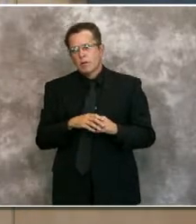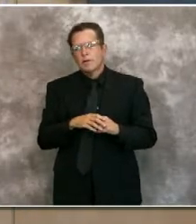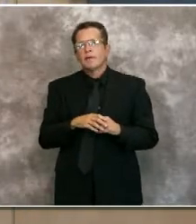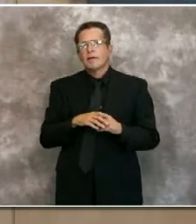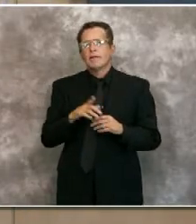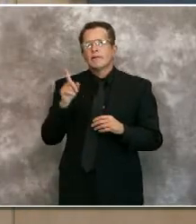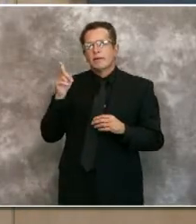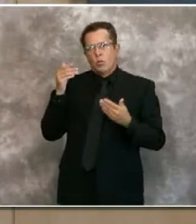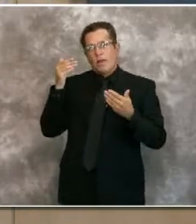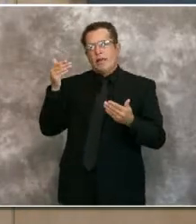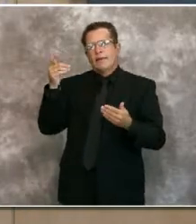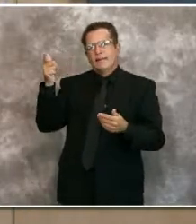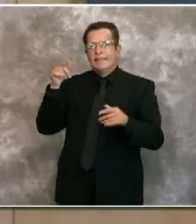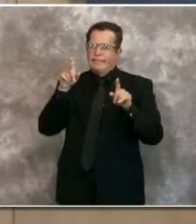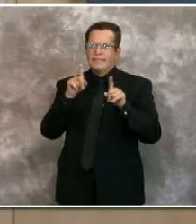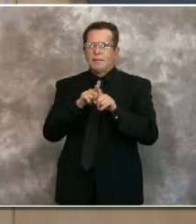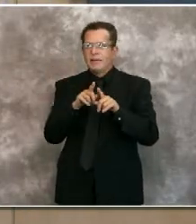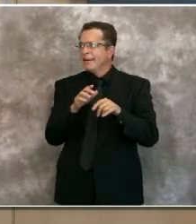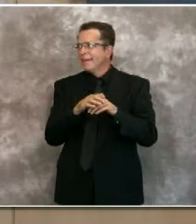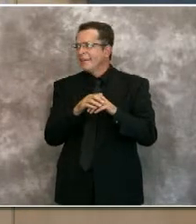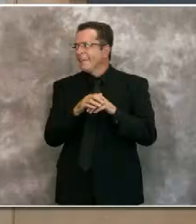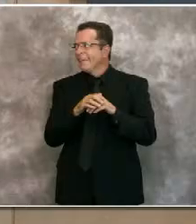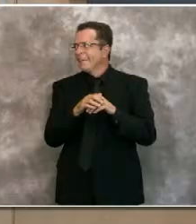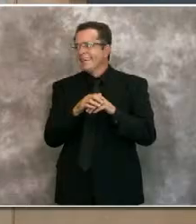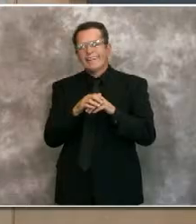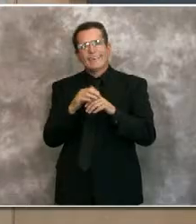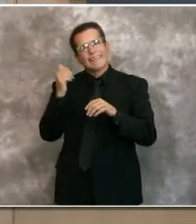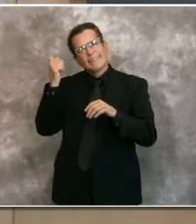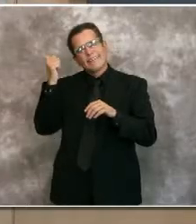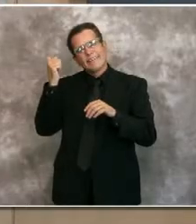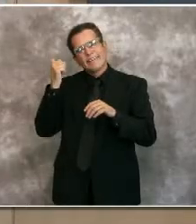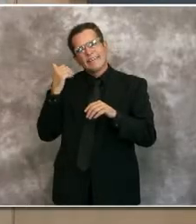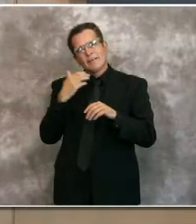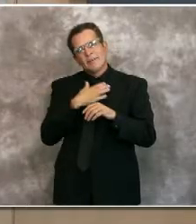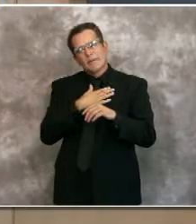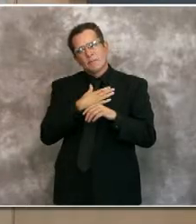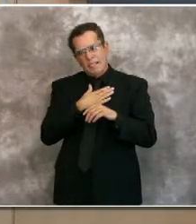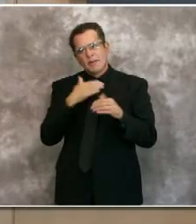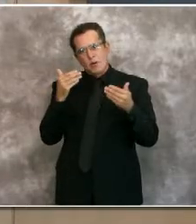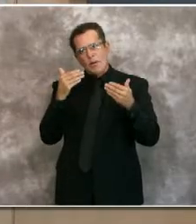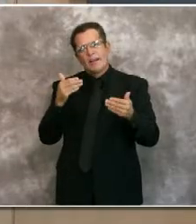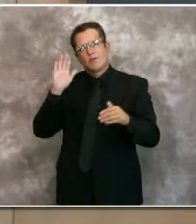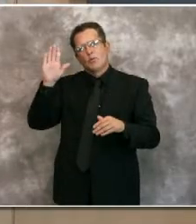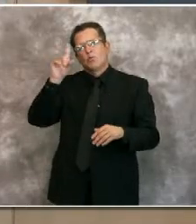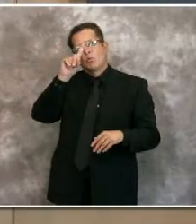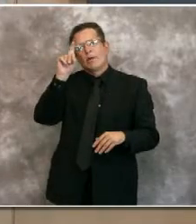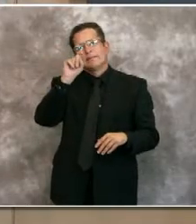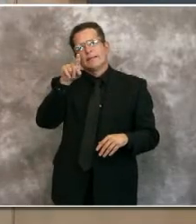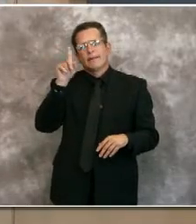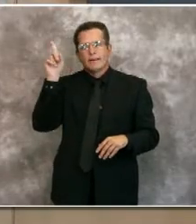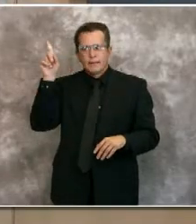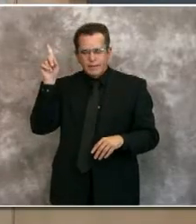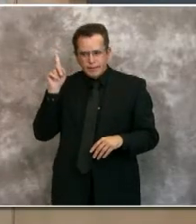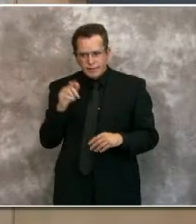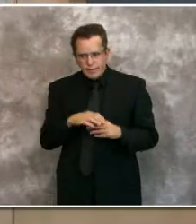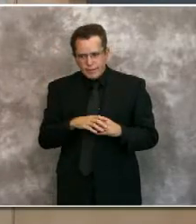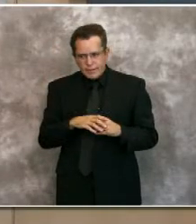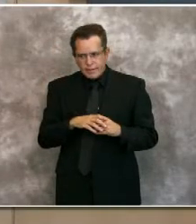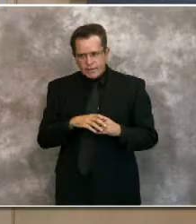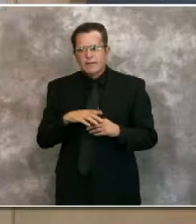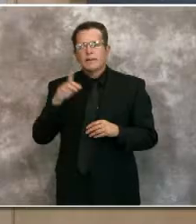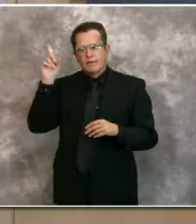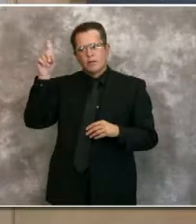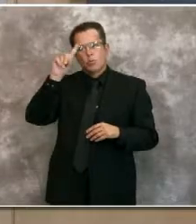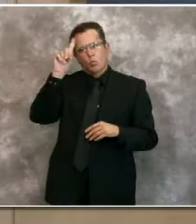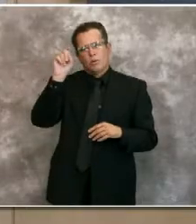Go ahead. I'm still here. I was walking away, but you got me. Sorry. I just wanted to see if you or